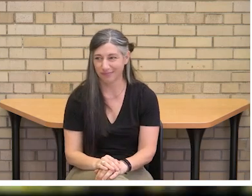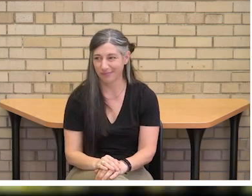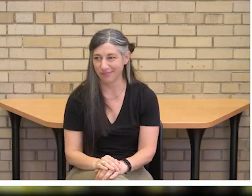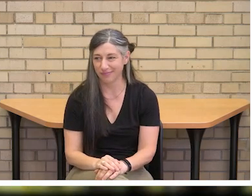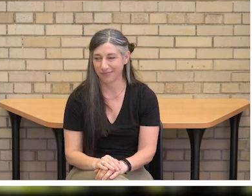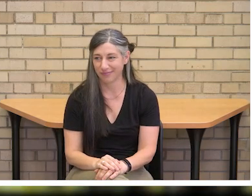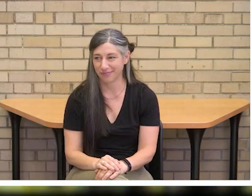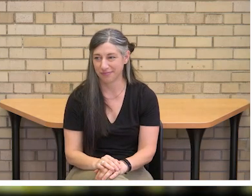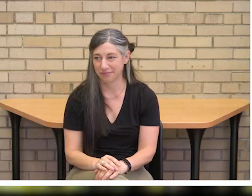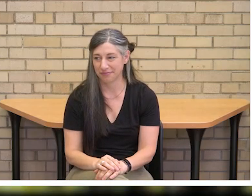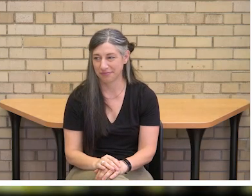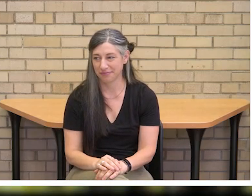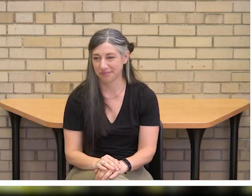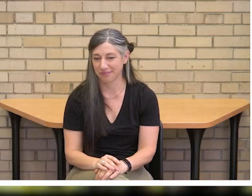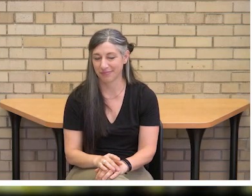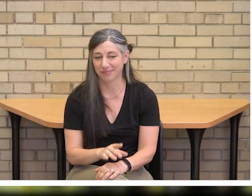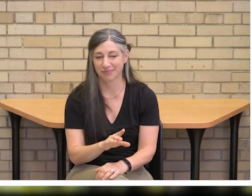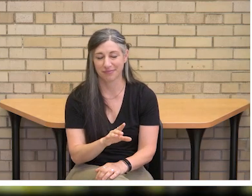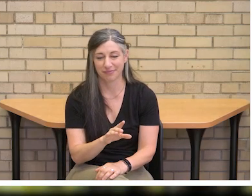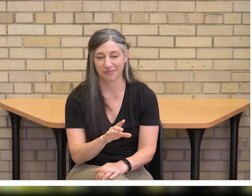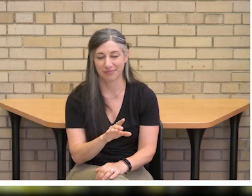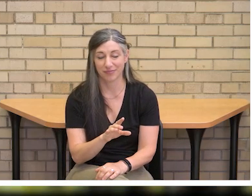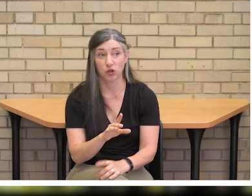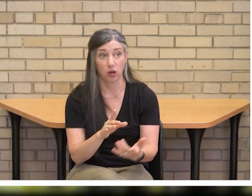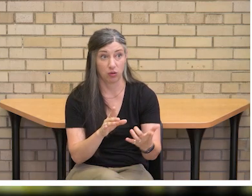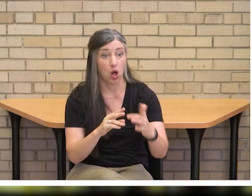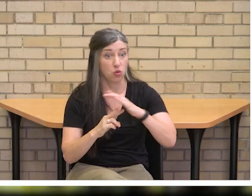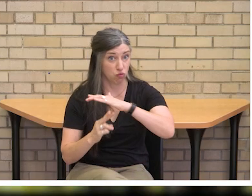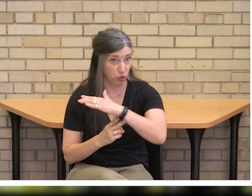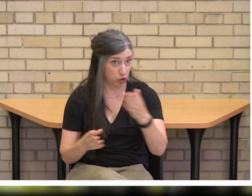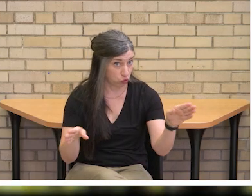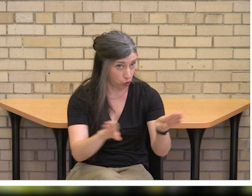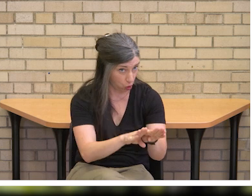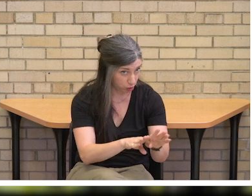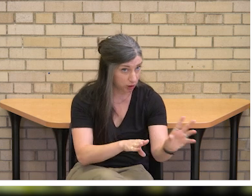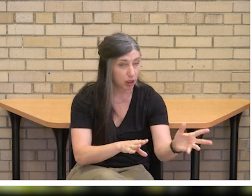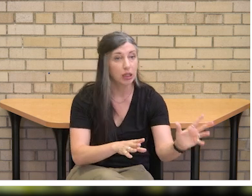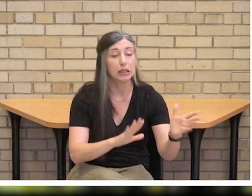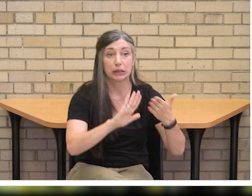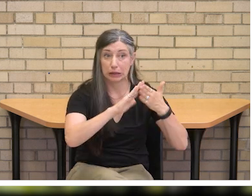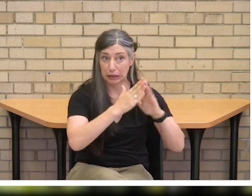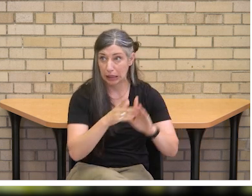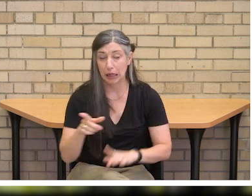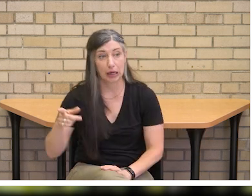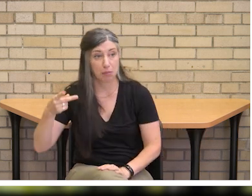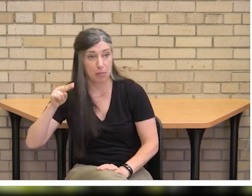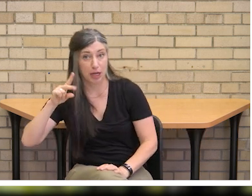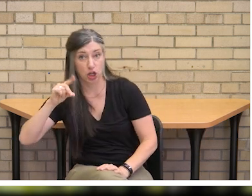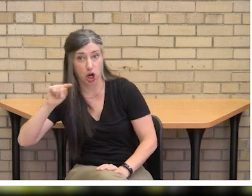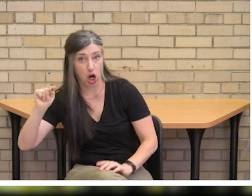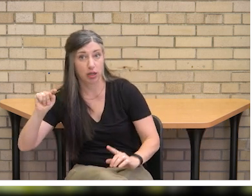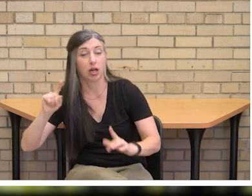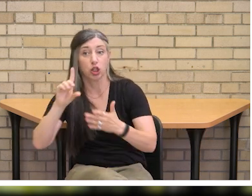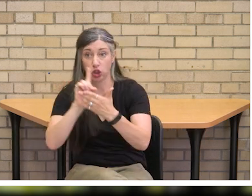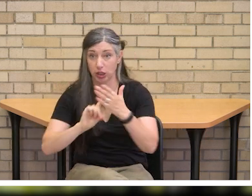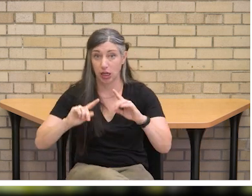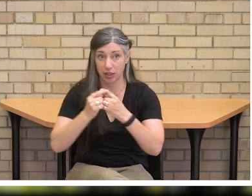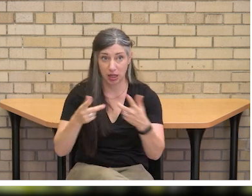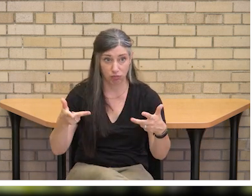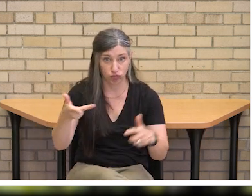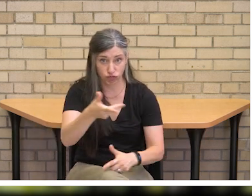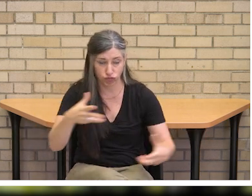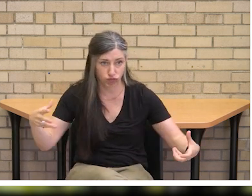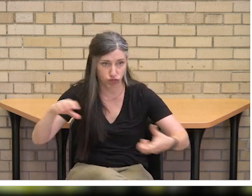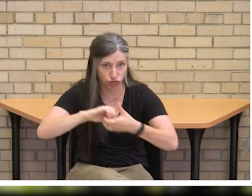So shortly after the closure, the city worked closely with PennDOT and with the design team,